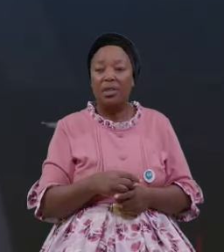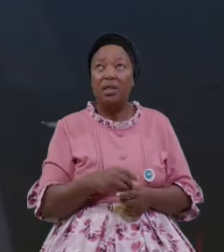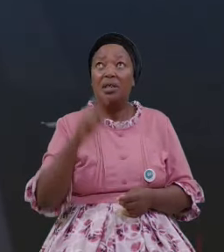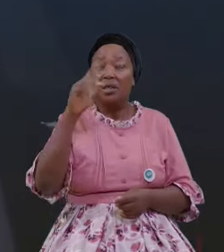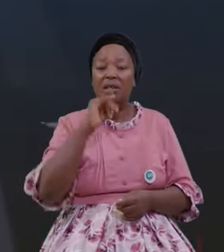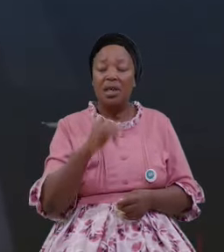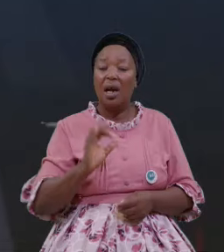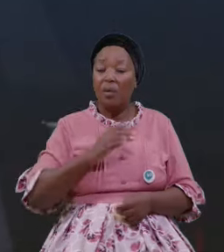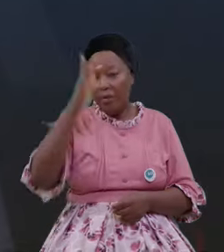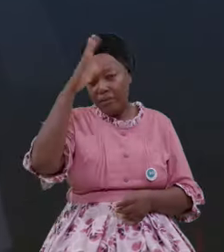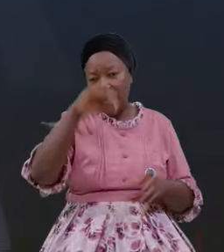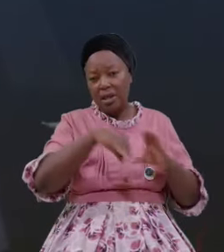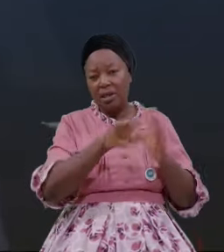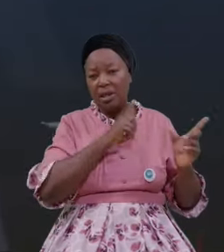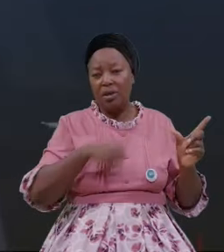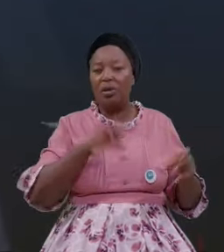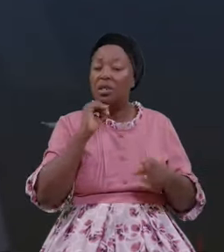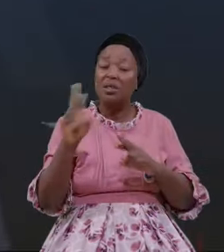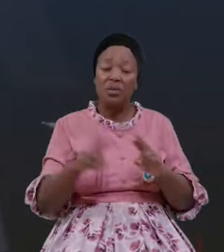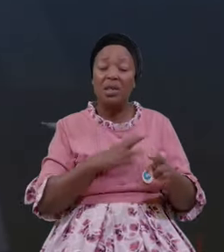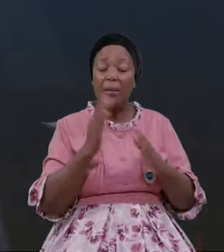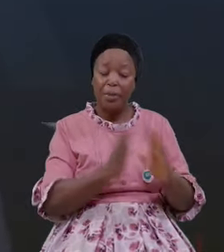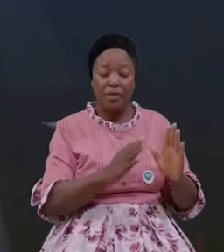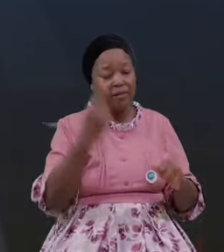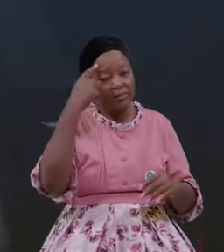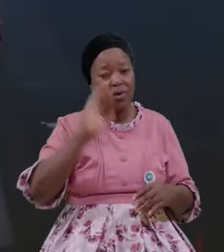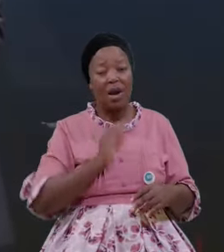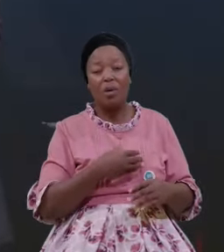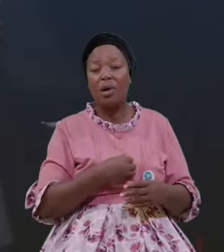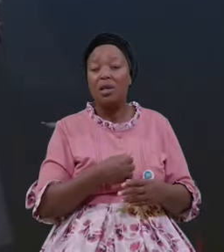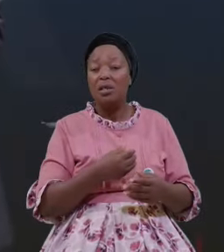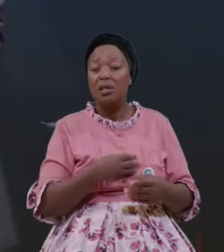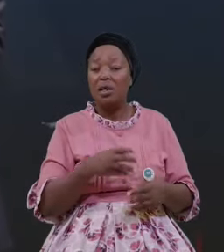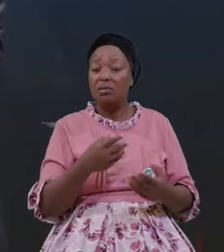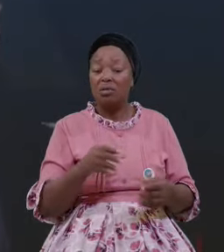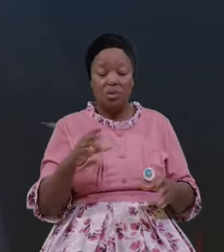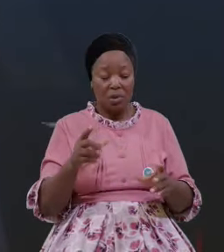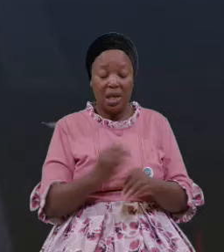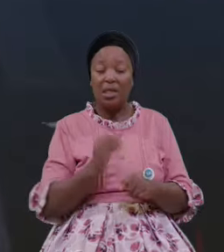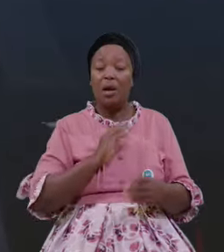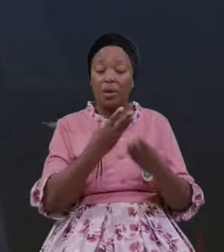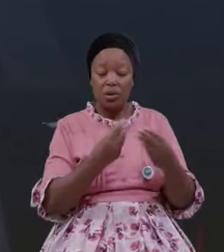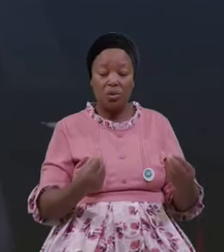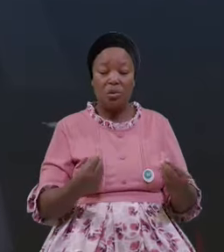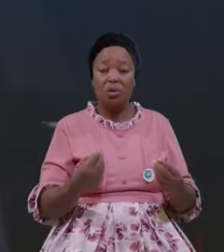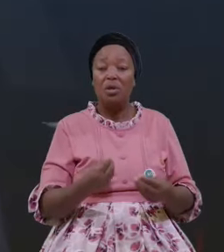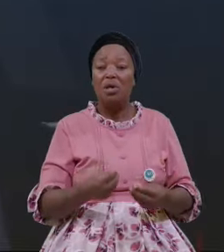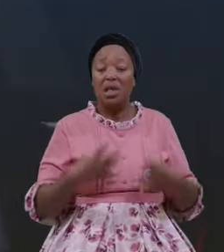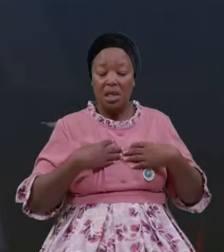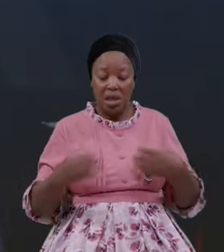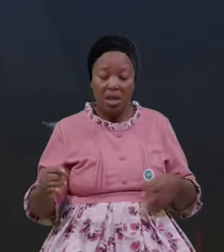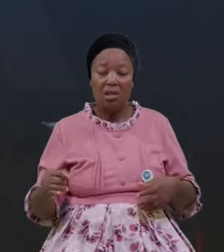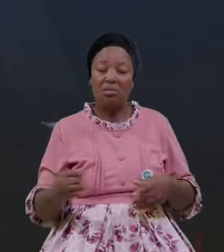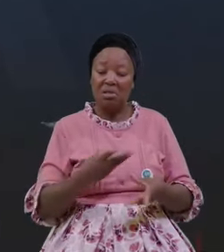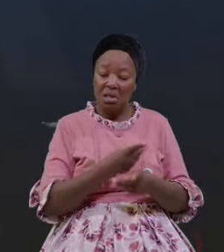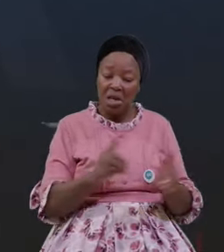Whatever ailment, whatever sickness, whatever challenge, they will bow. It's the last day. They will bow tonight. Miss today, you will cry. So please